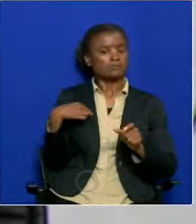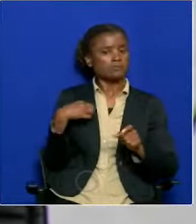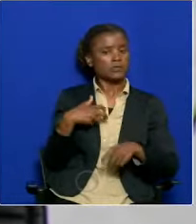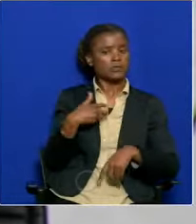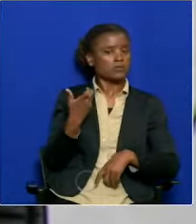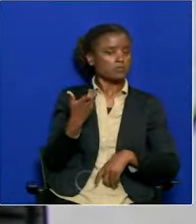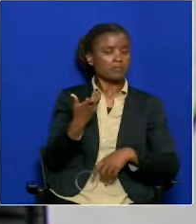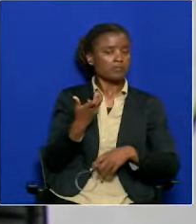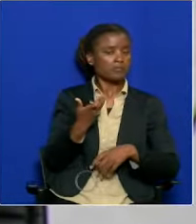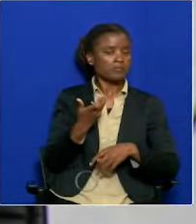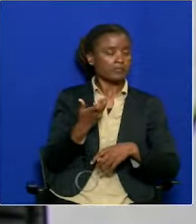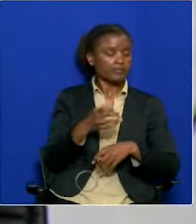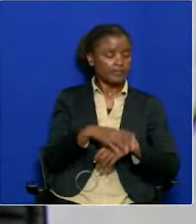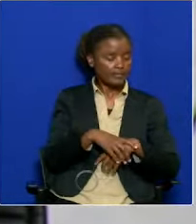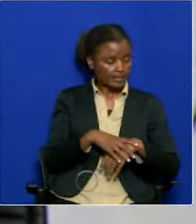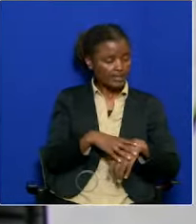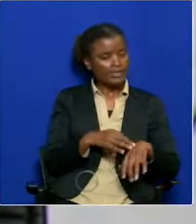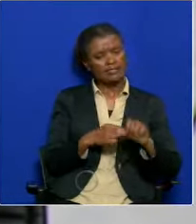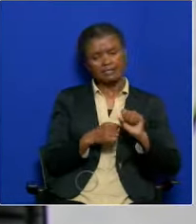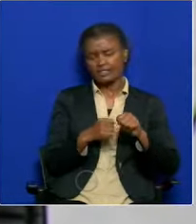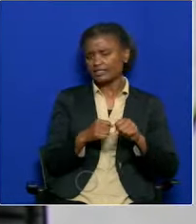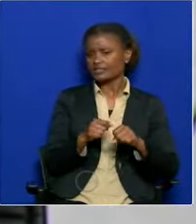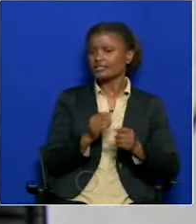Yeah, even to random, to say